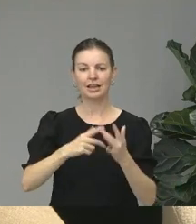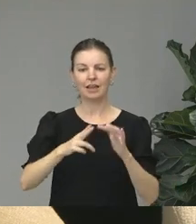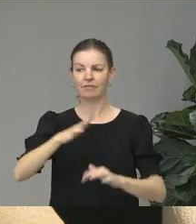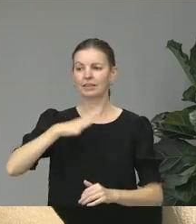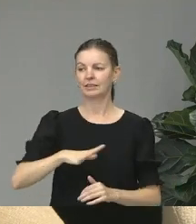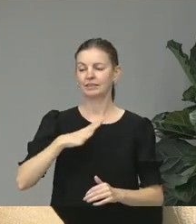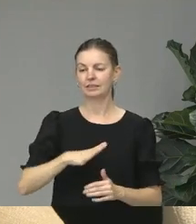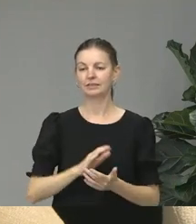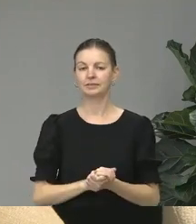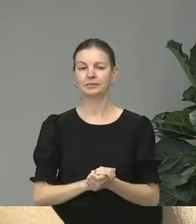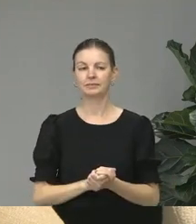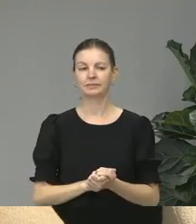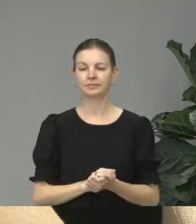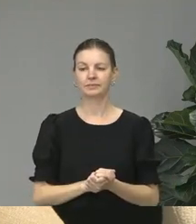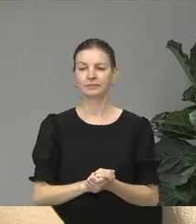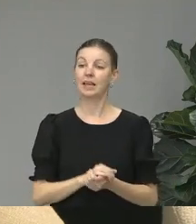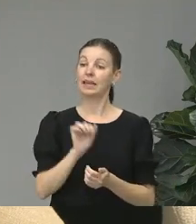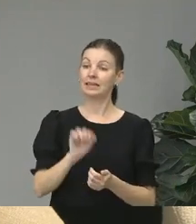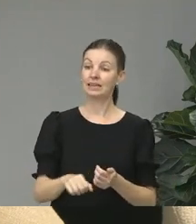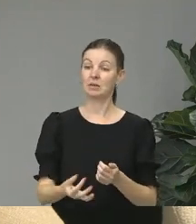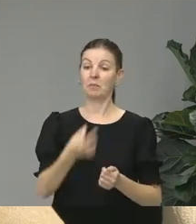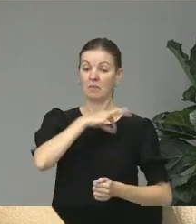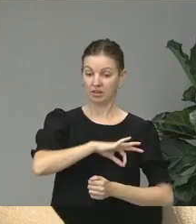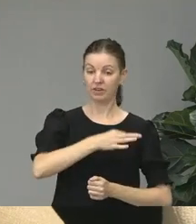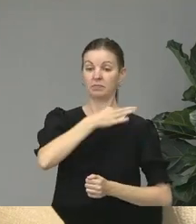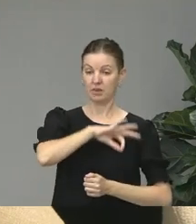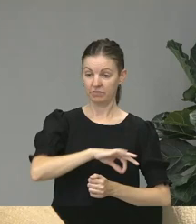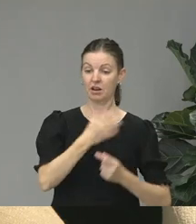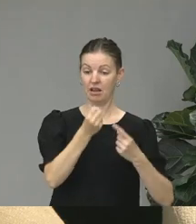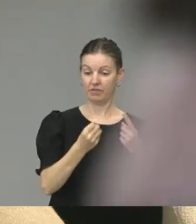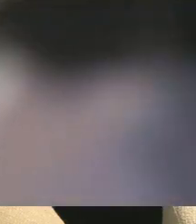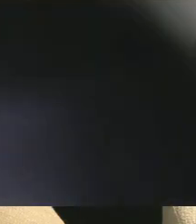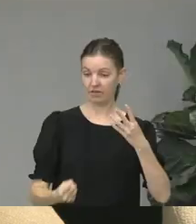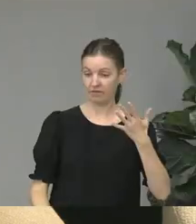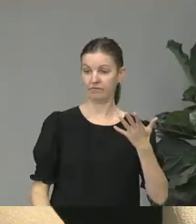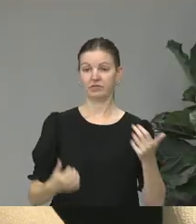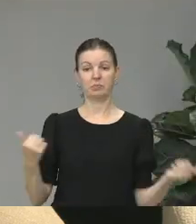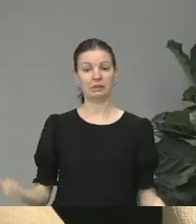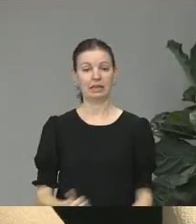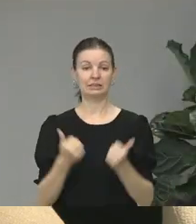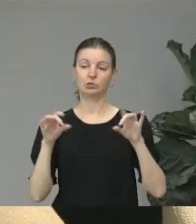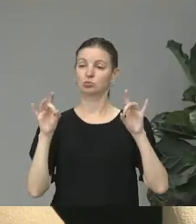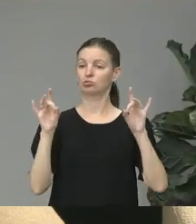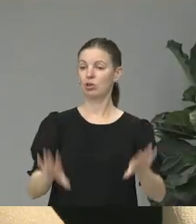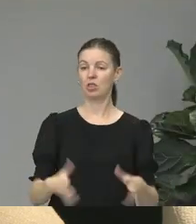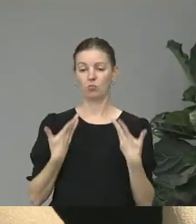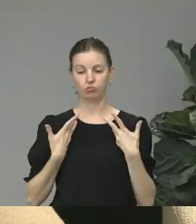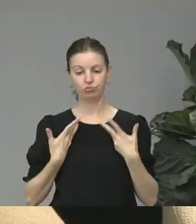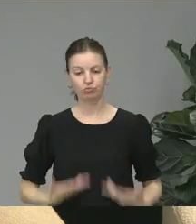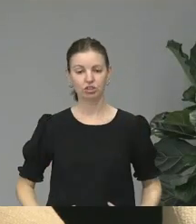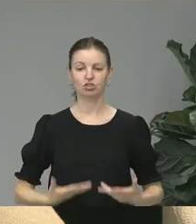despite all of the advantages that a society like Australia enjoys, the wealth, the